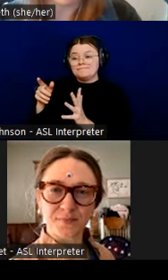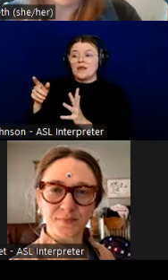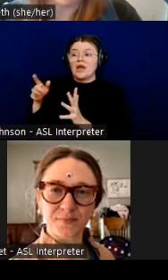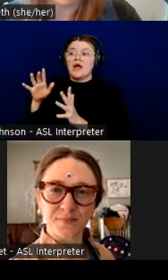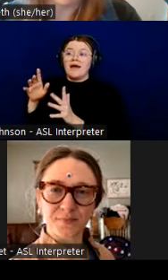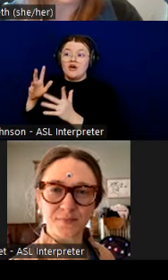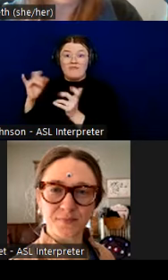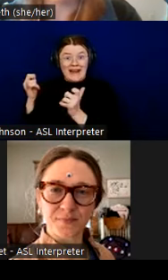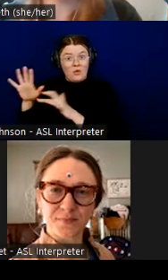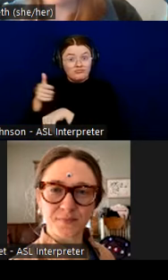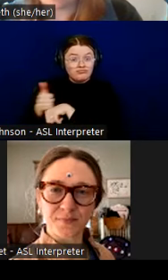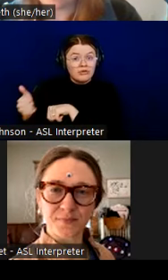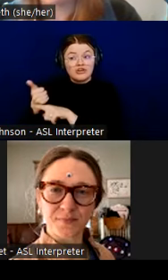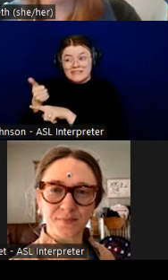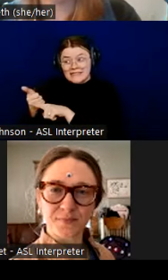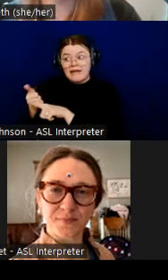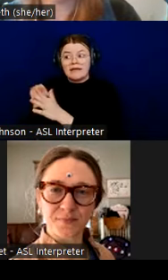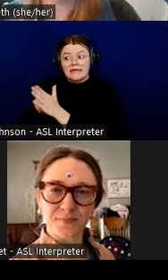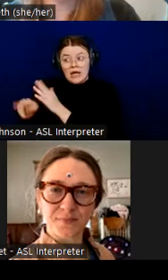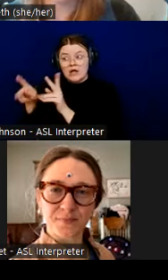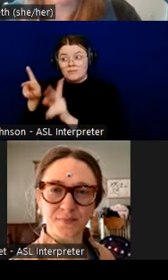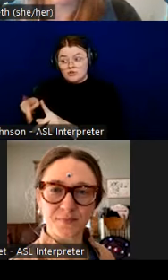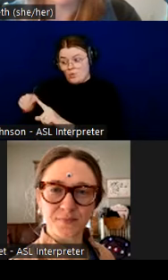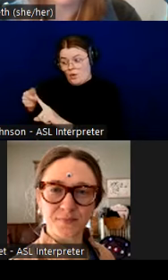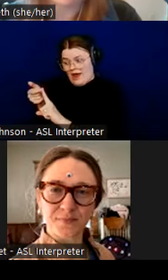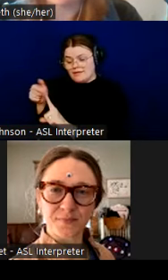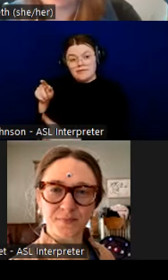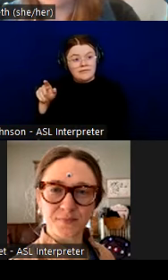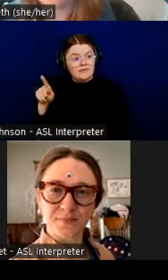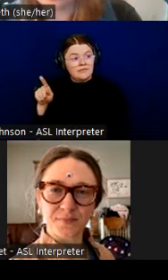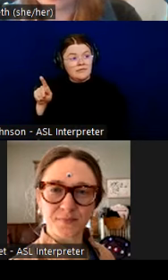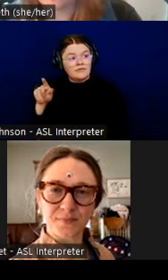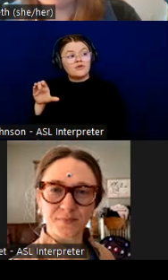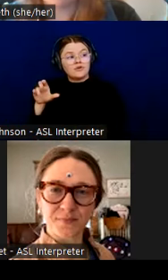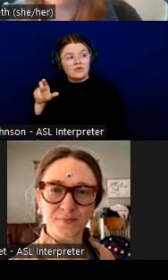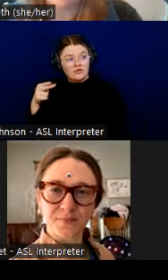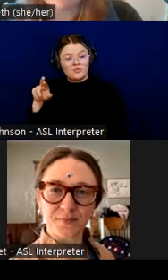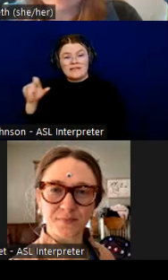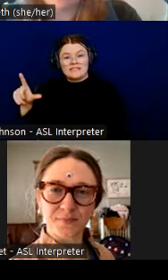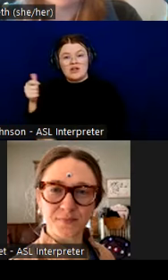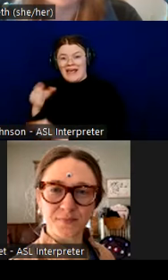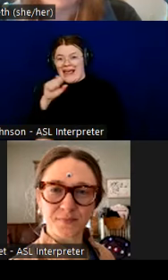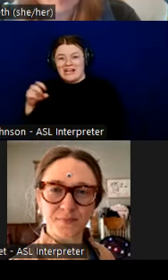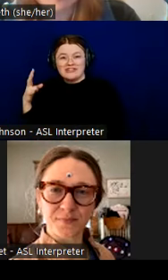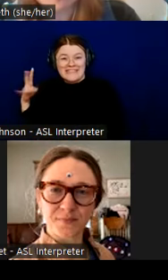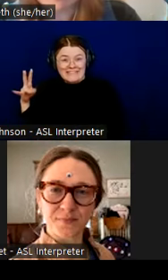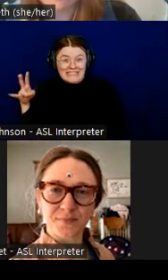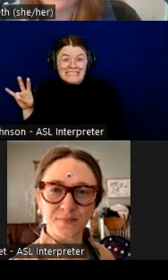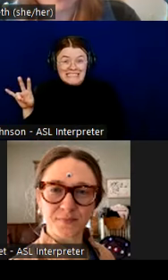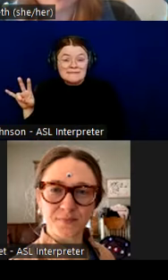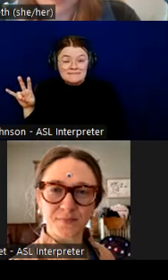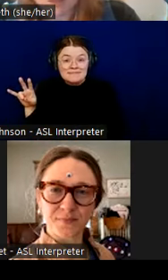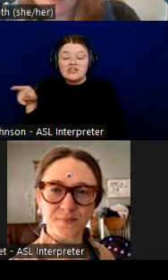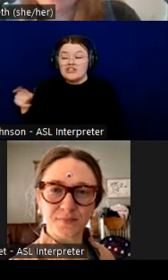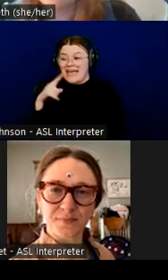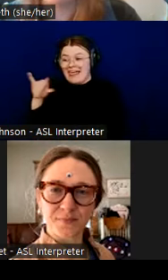Crystal Kaiser does not deny that, but she says she met the man she killed when she was 16 and that he sexually abused